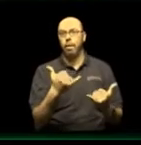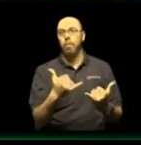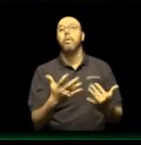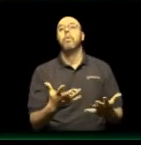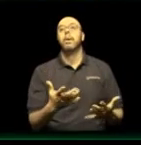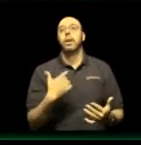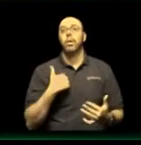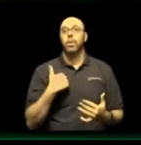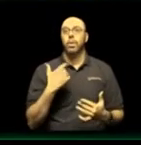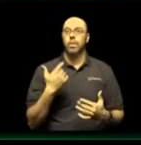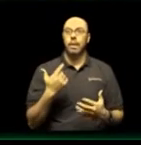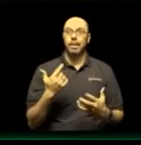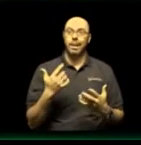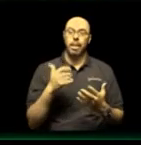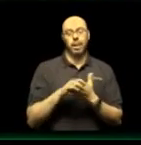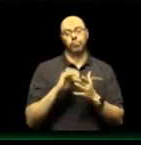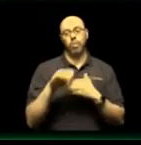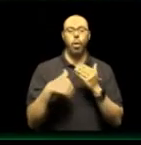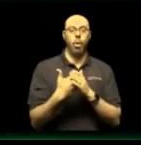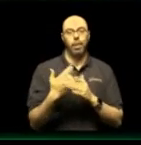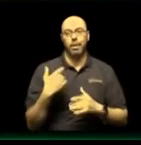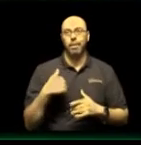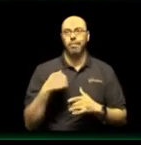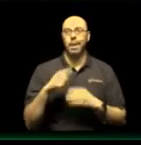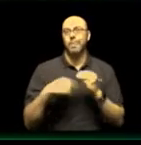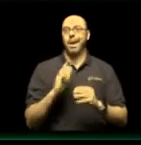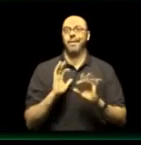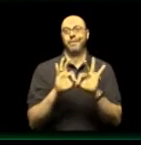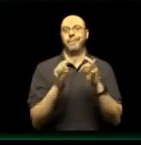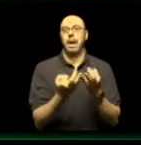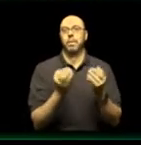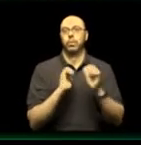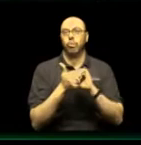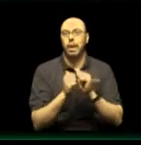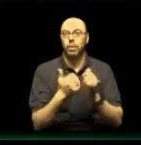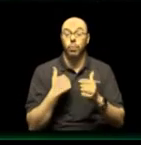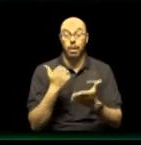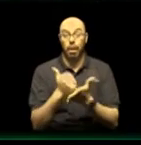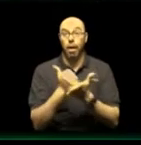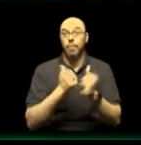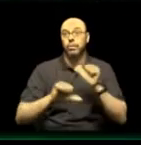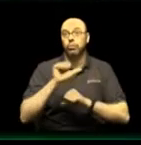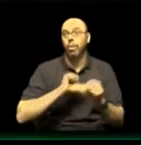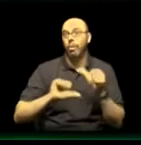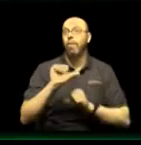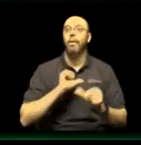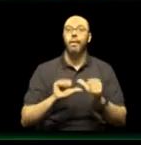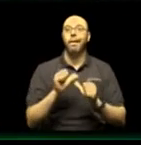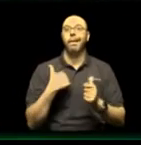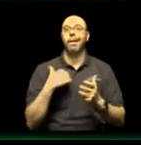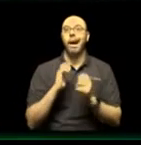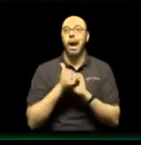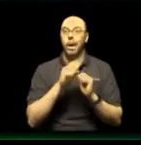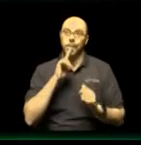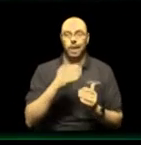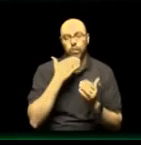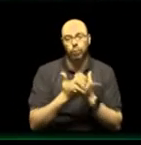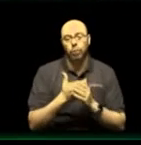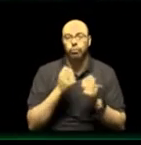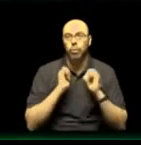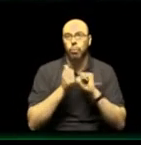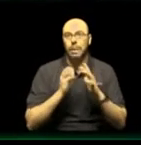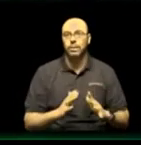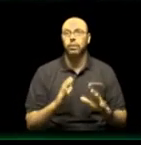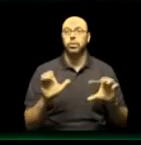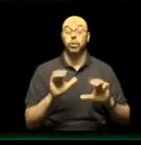So it's all about baby racing. Yeah. We help each other, support each other, how to be a good racer,